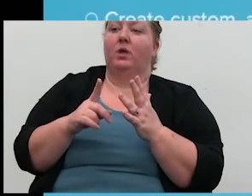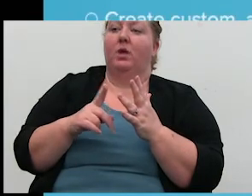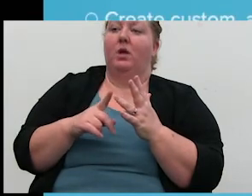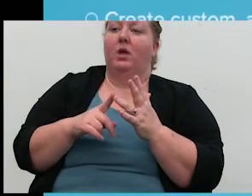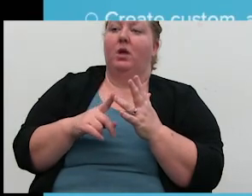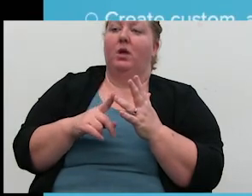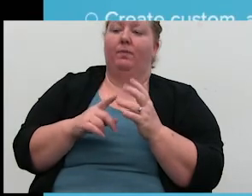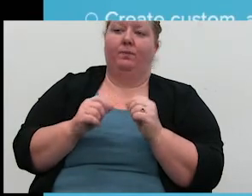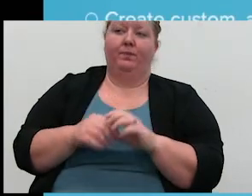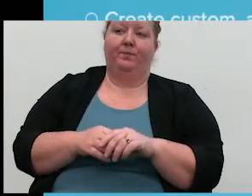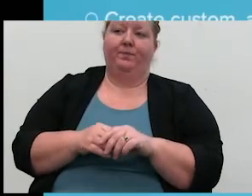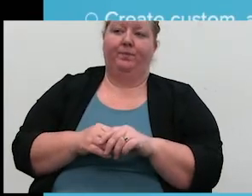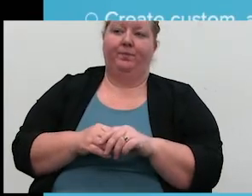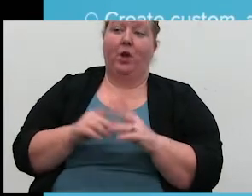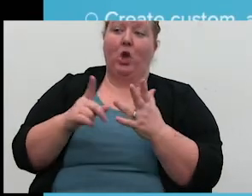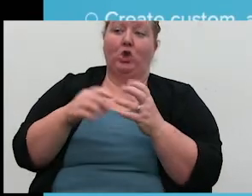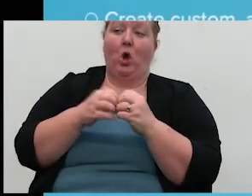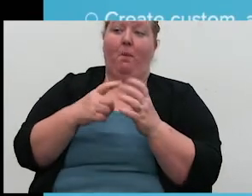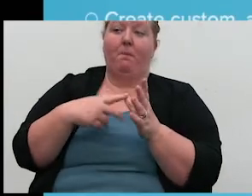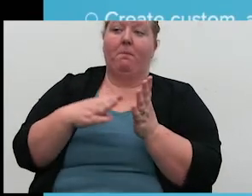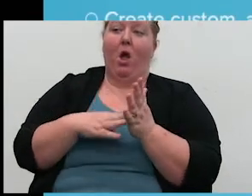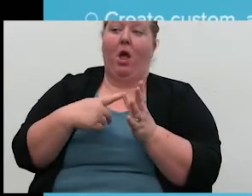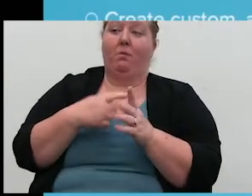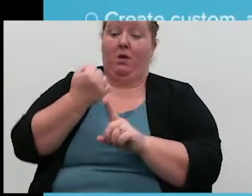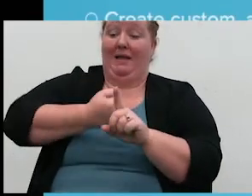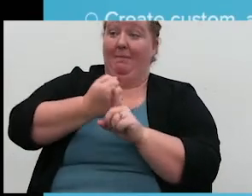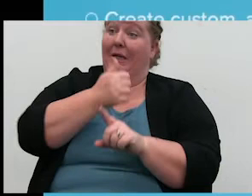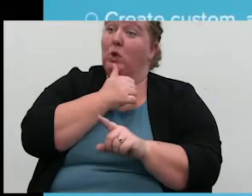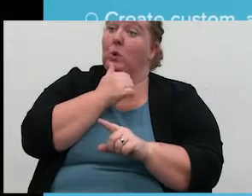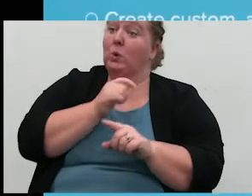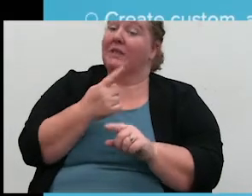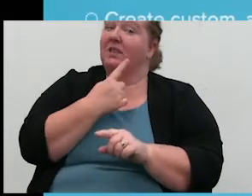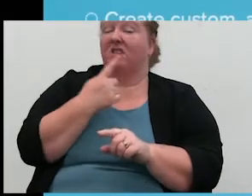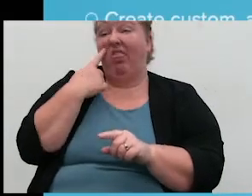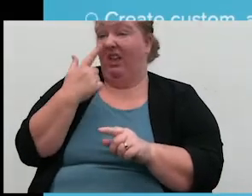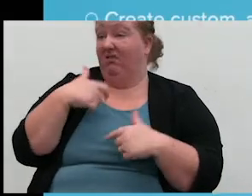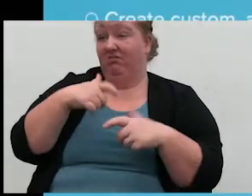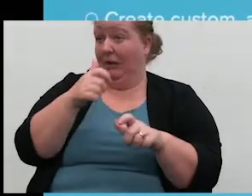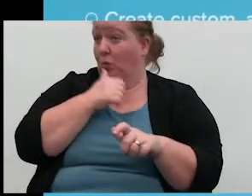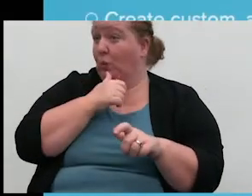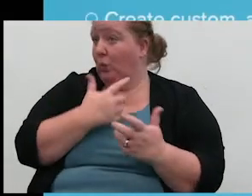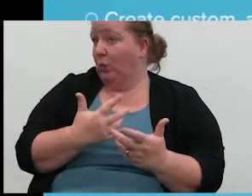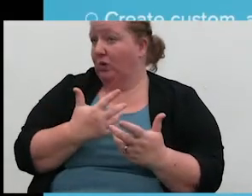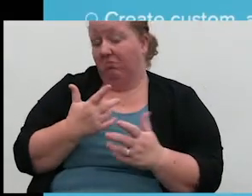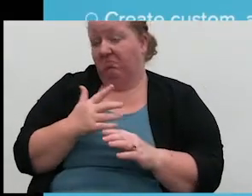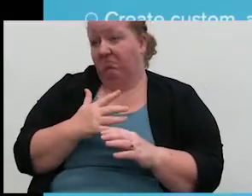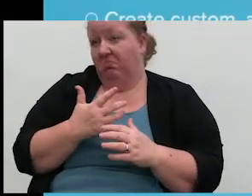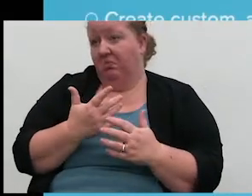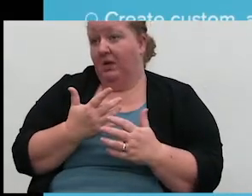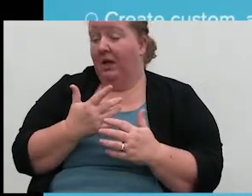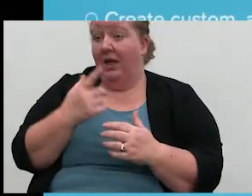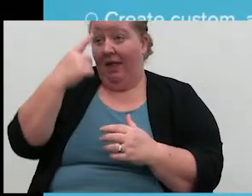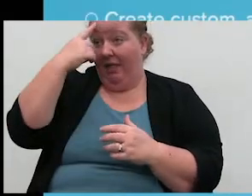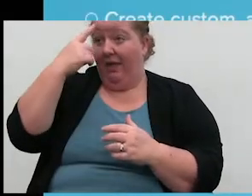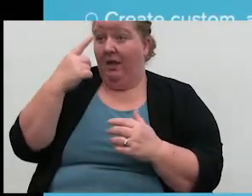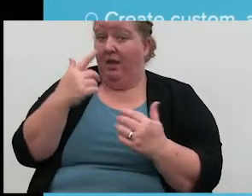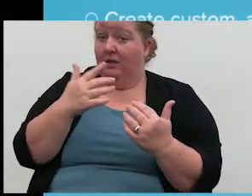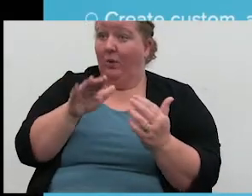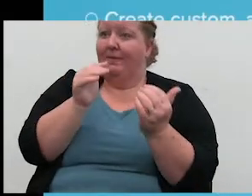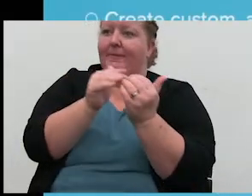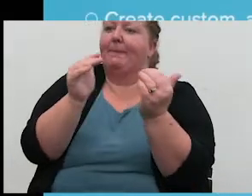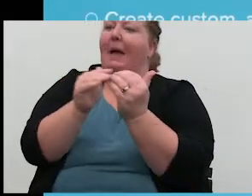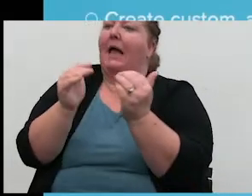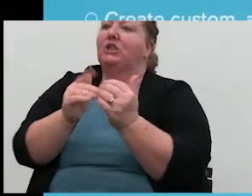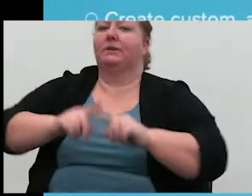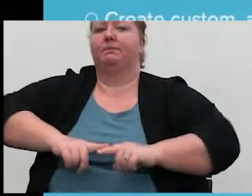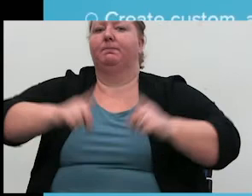the 2015 election, so I'd be very surprised if they're not using it now. And what it does is it matches different databases together. So